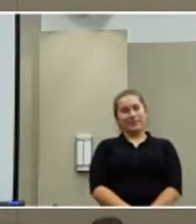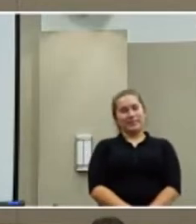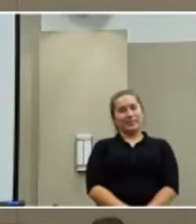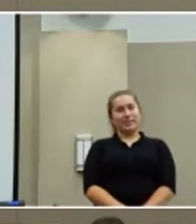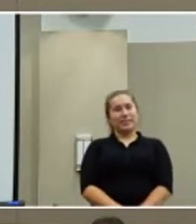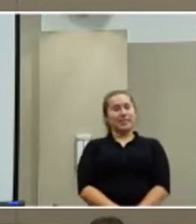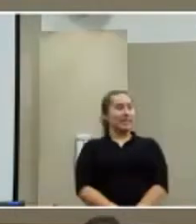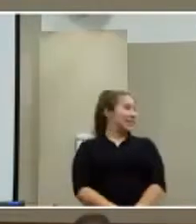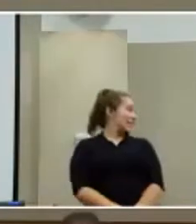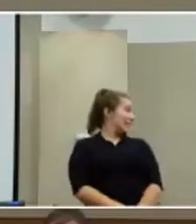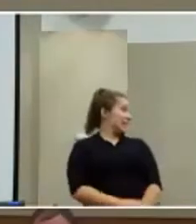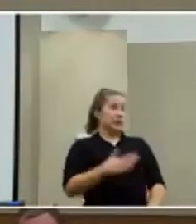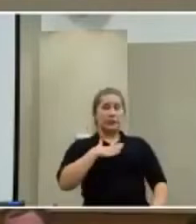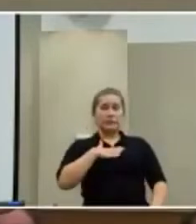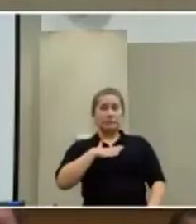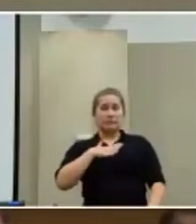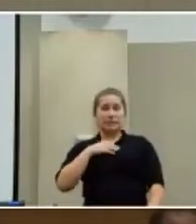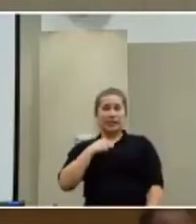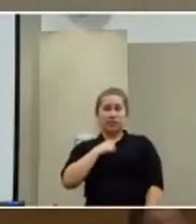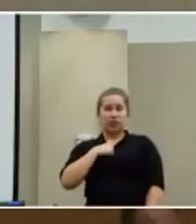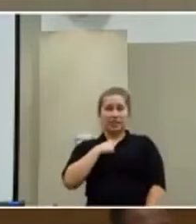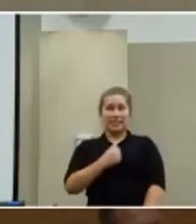That was my fault, sorry.